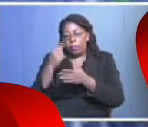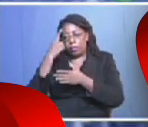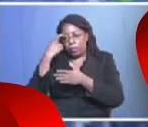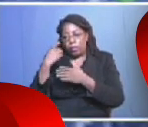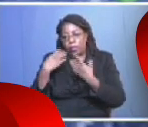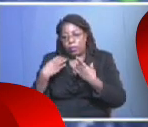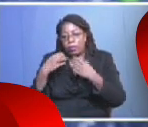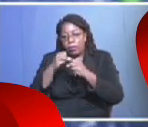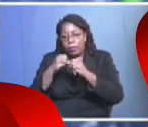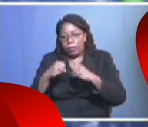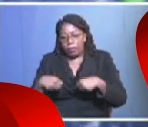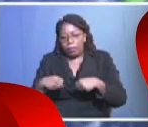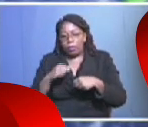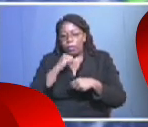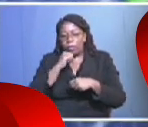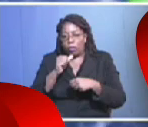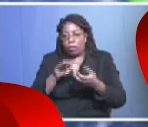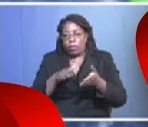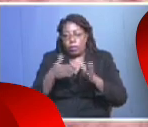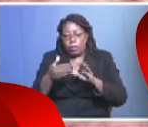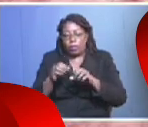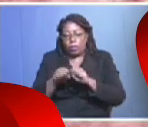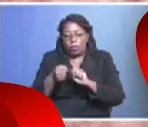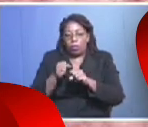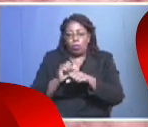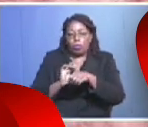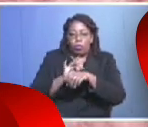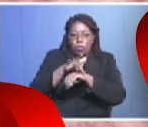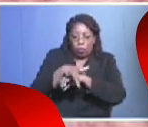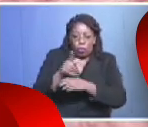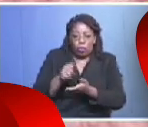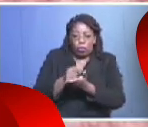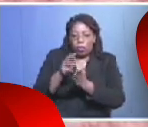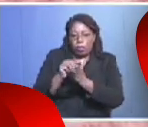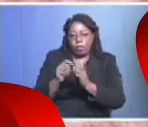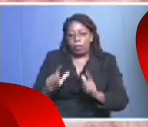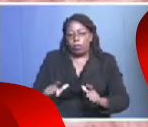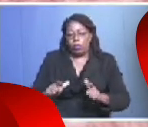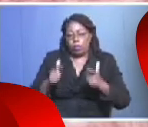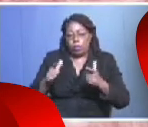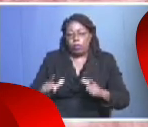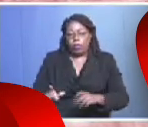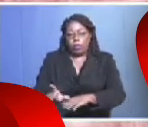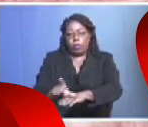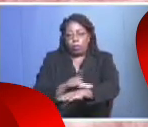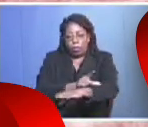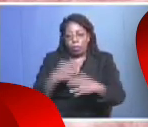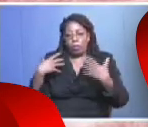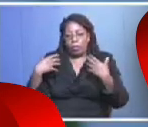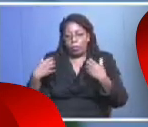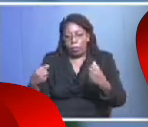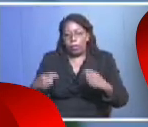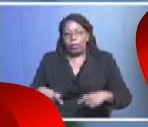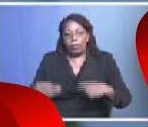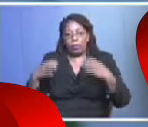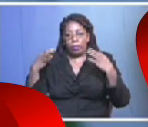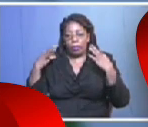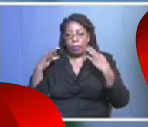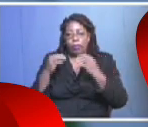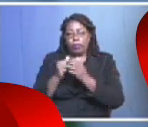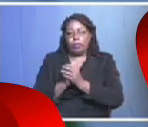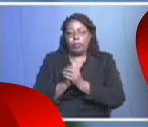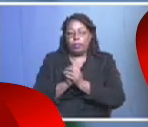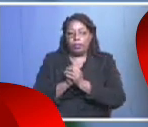system. And they won't die. So early treatment means that you live a longer, healthier life. Crystal